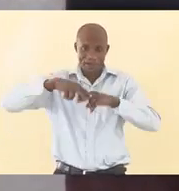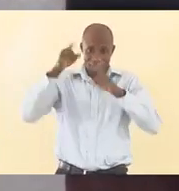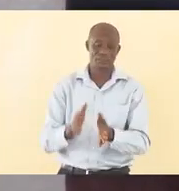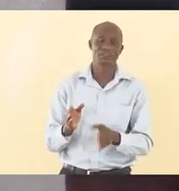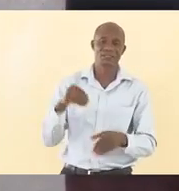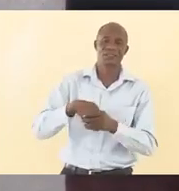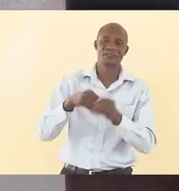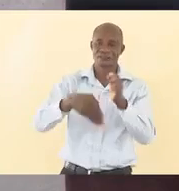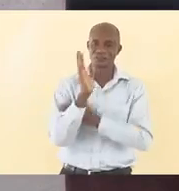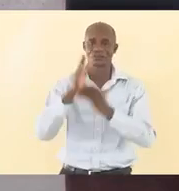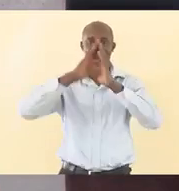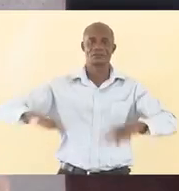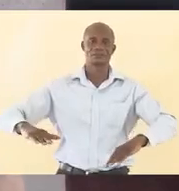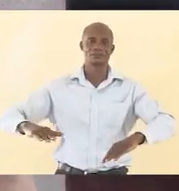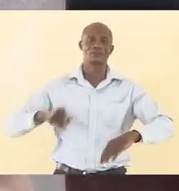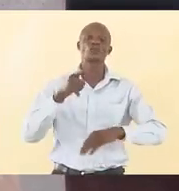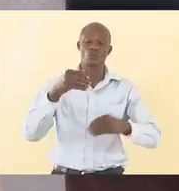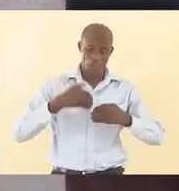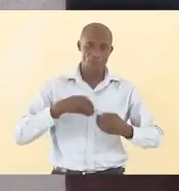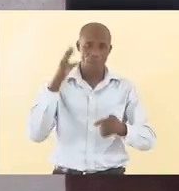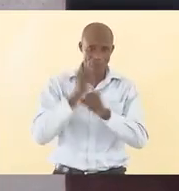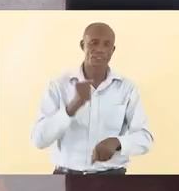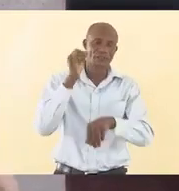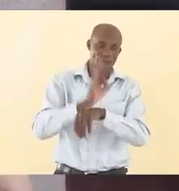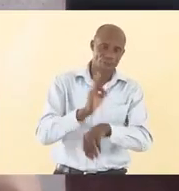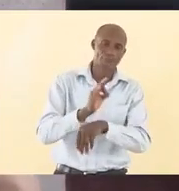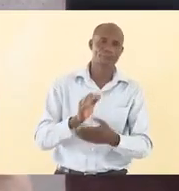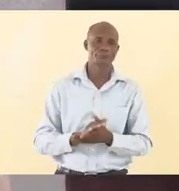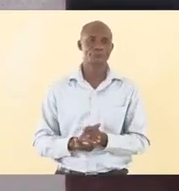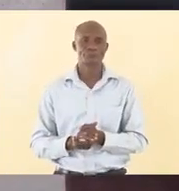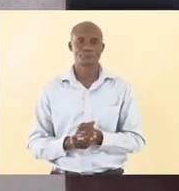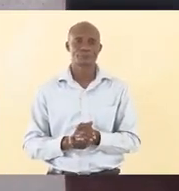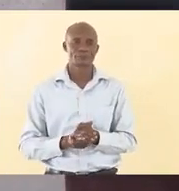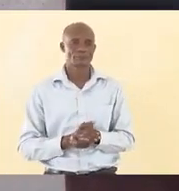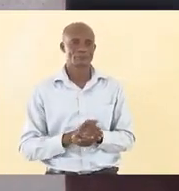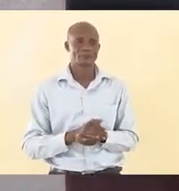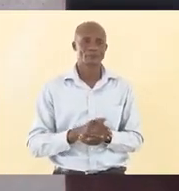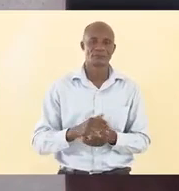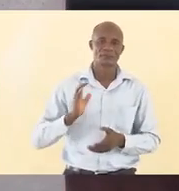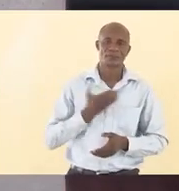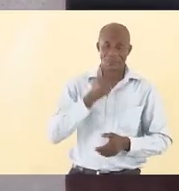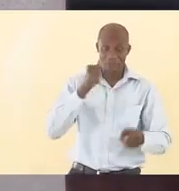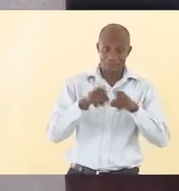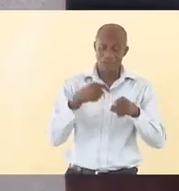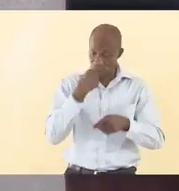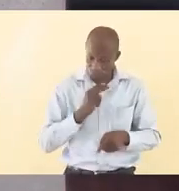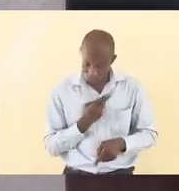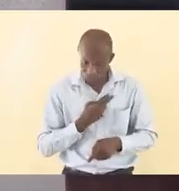God's house. It's not possible. You've got to have a role that you play. Ifeoma told us the role she plays among the